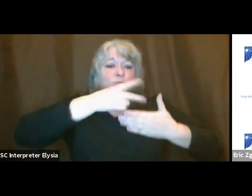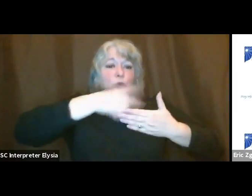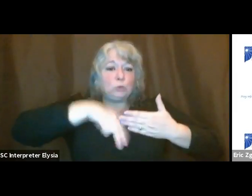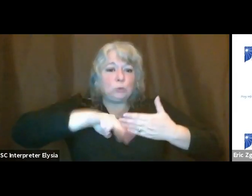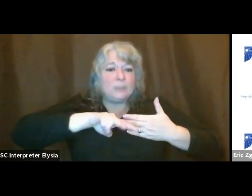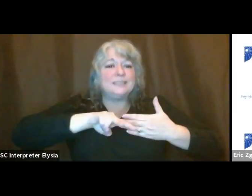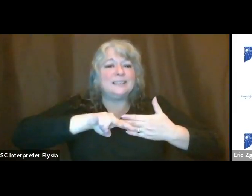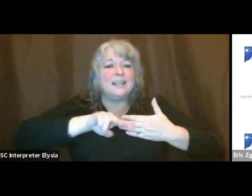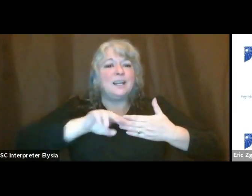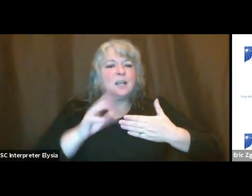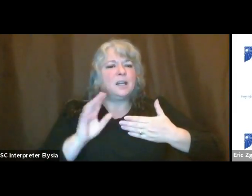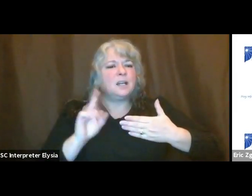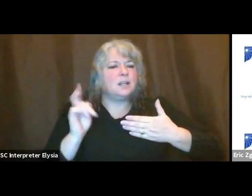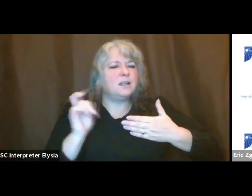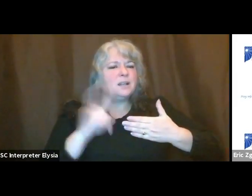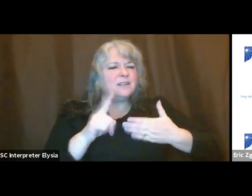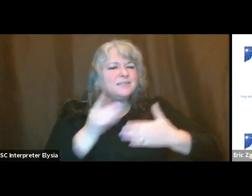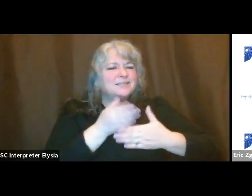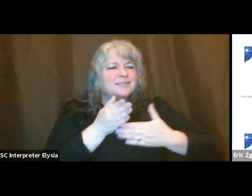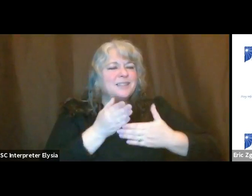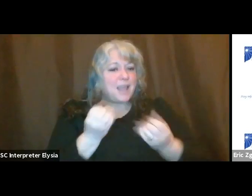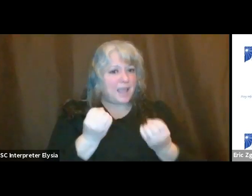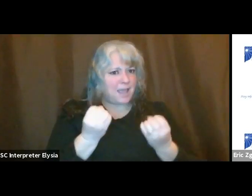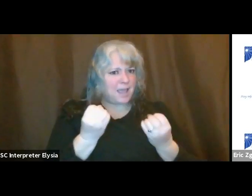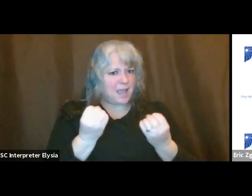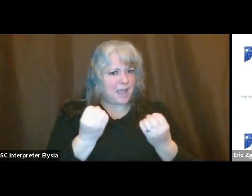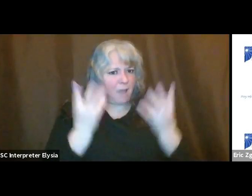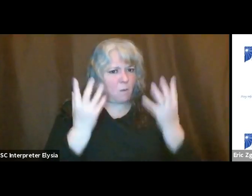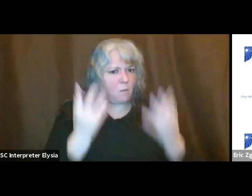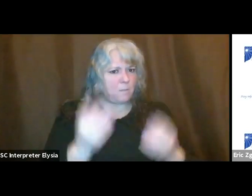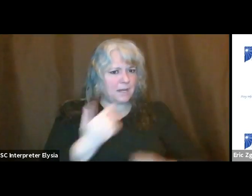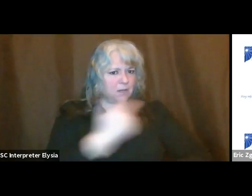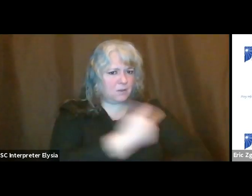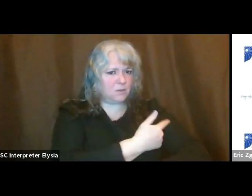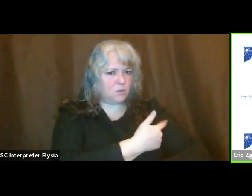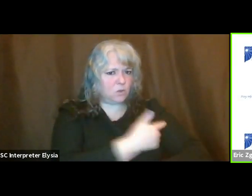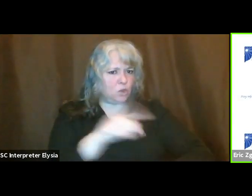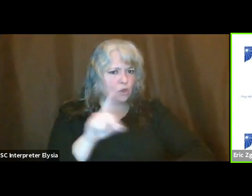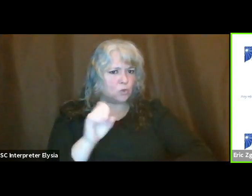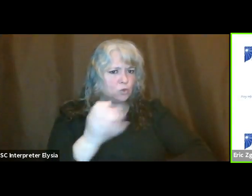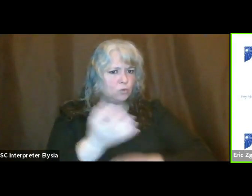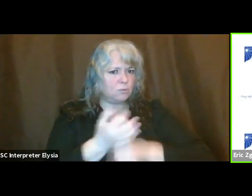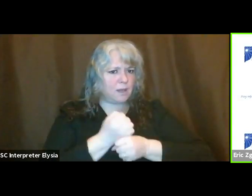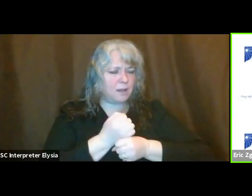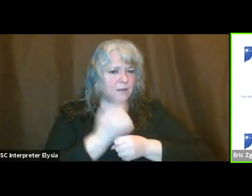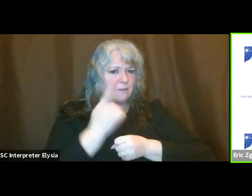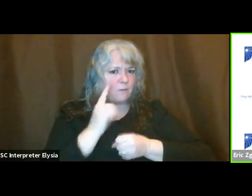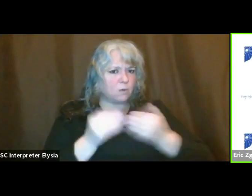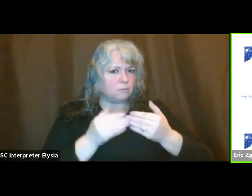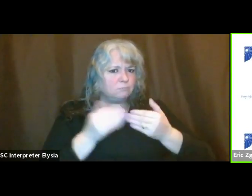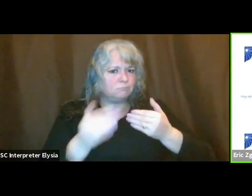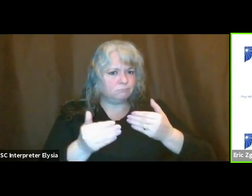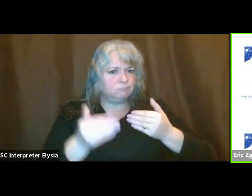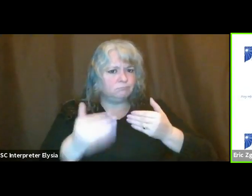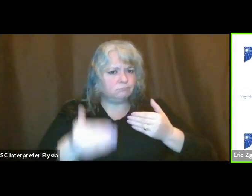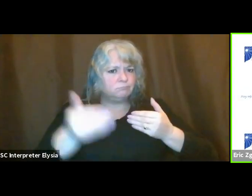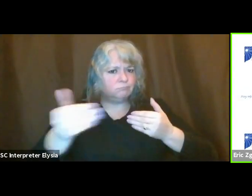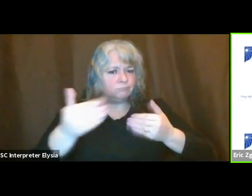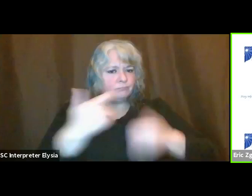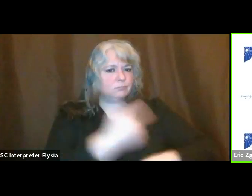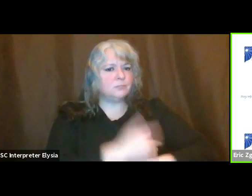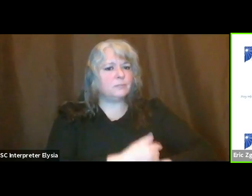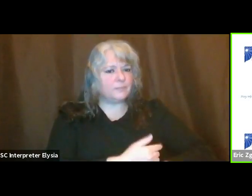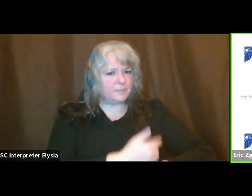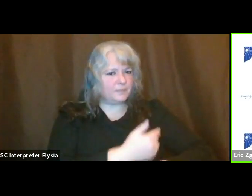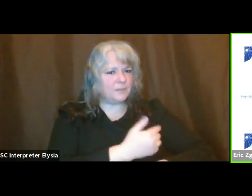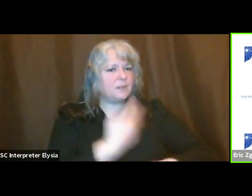many doses do you guys get to distribute every week? For the past couple of weeks, let me just mention